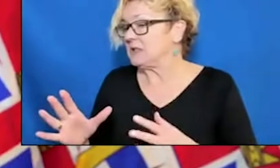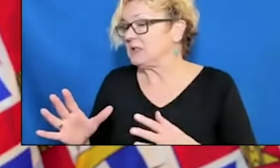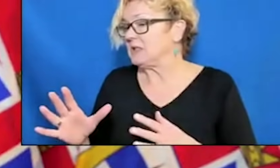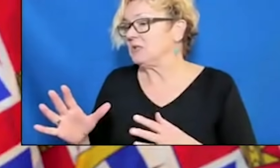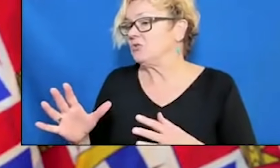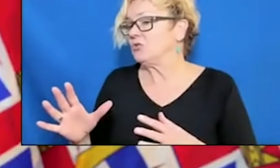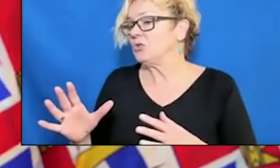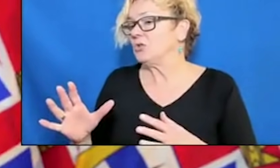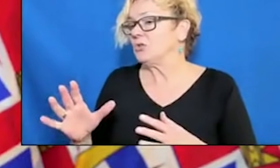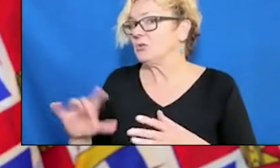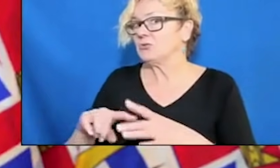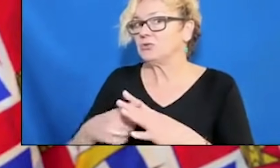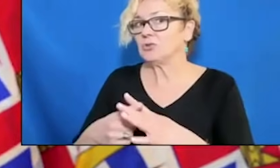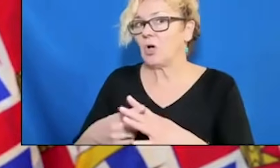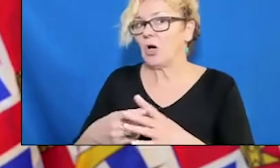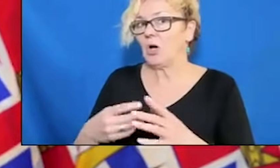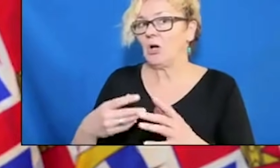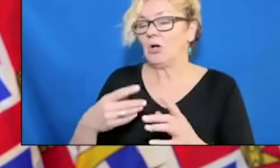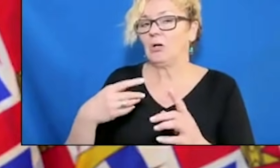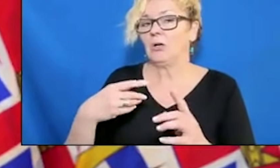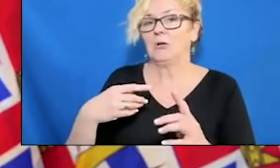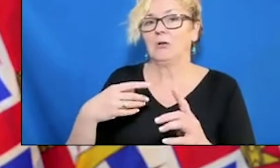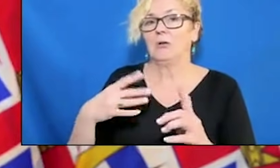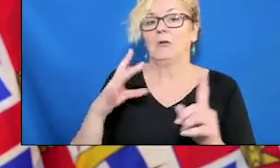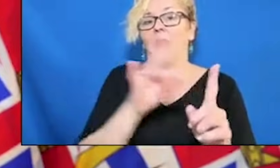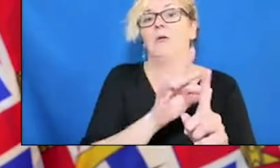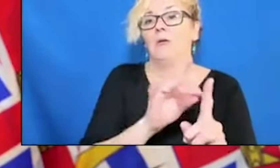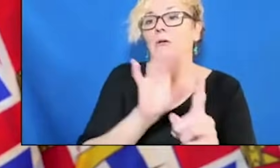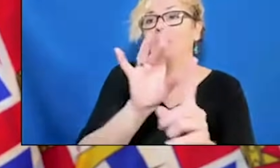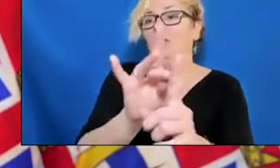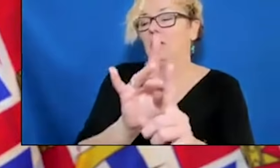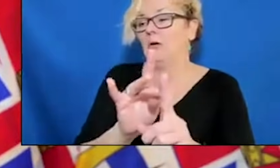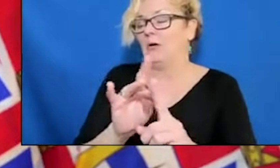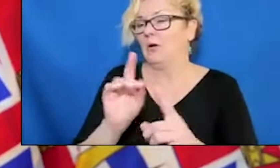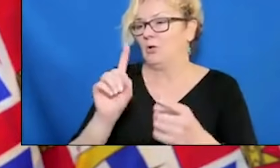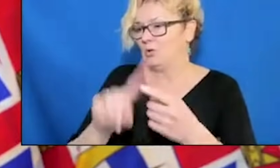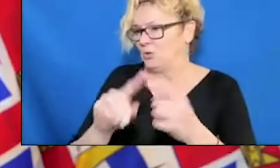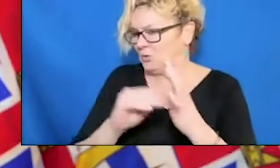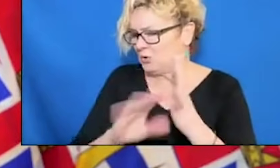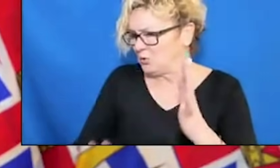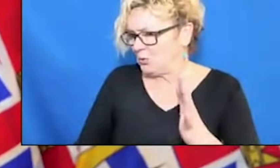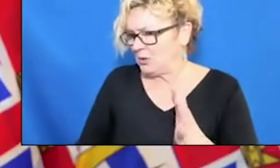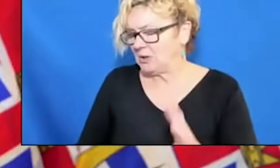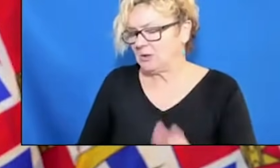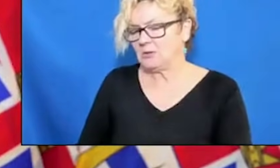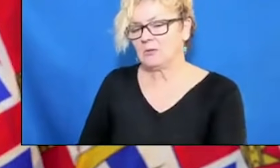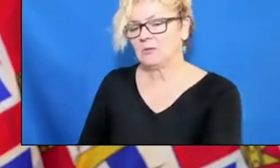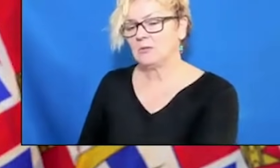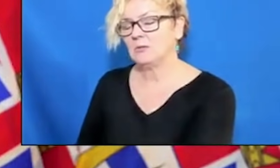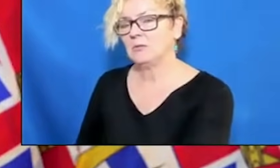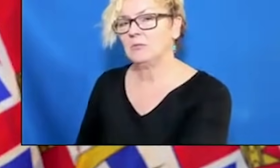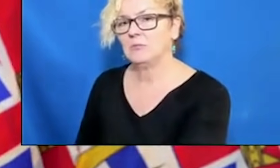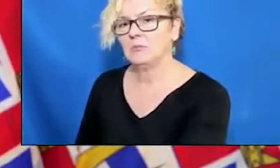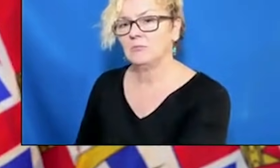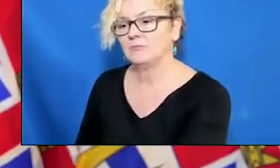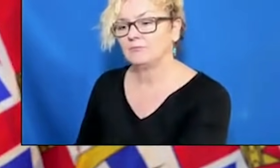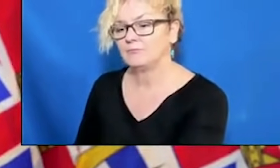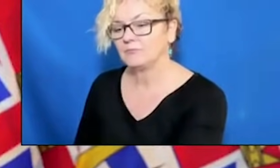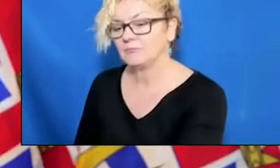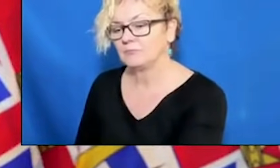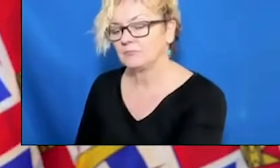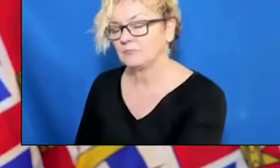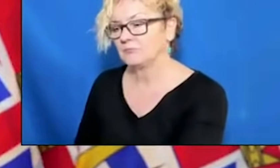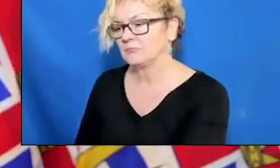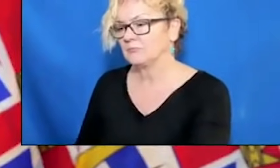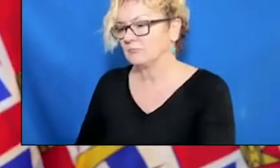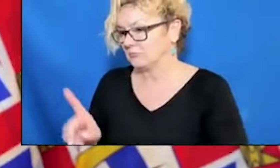is there another scientific reason for prioritizing teachers in that group? Yeah, no, we are